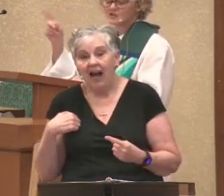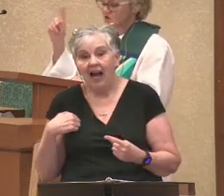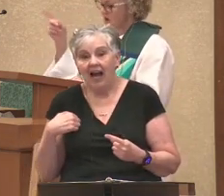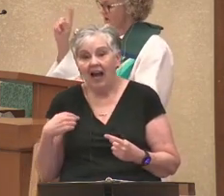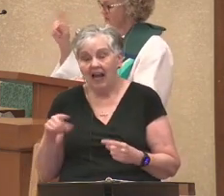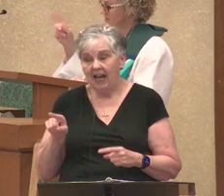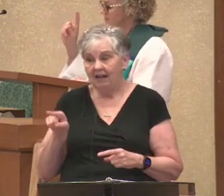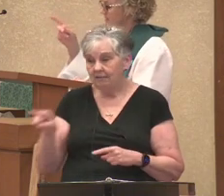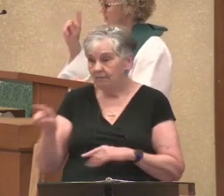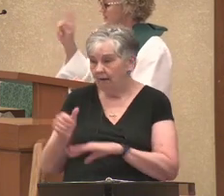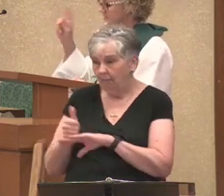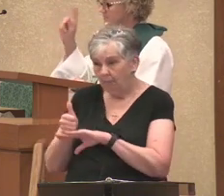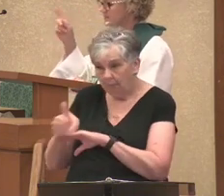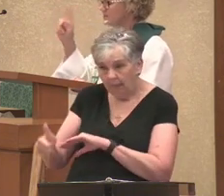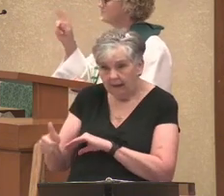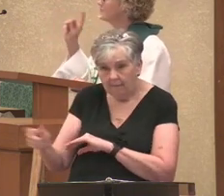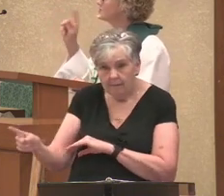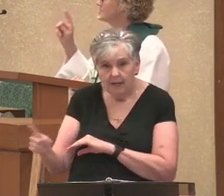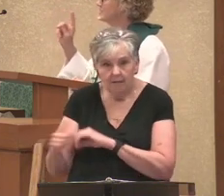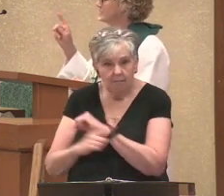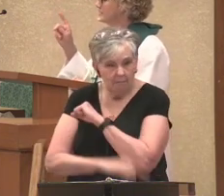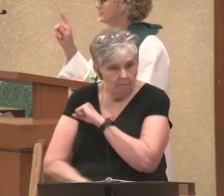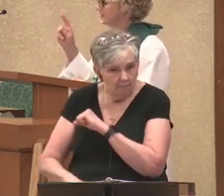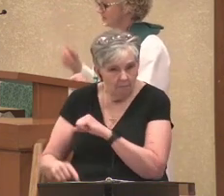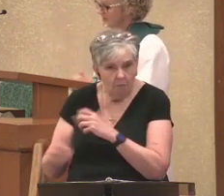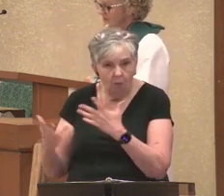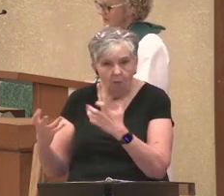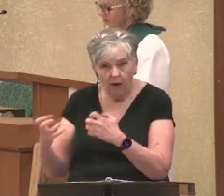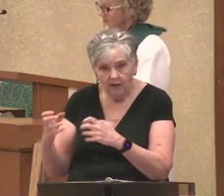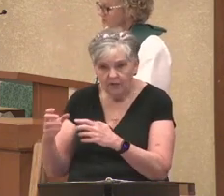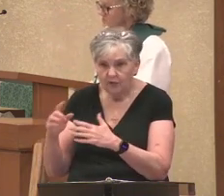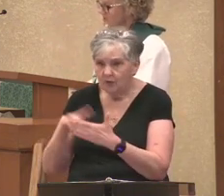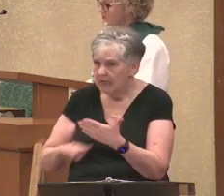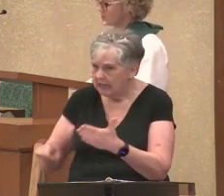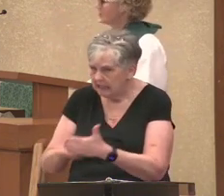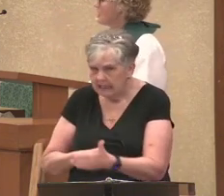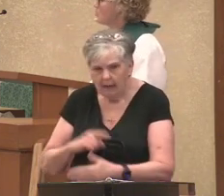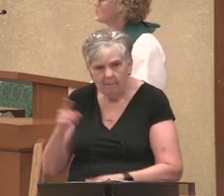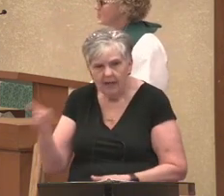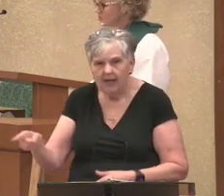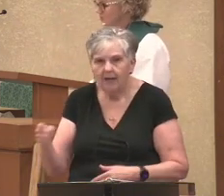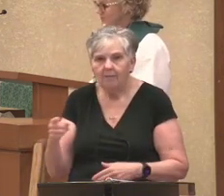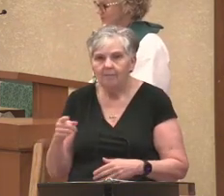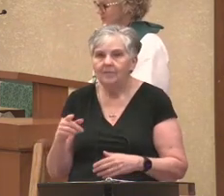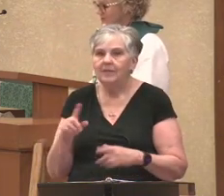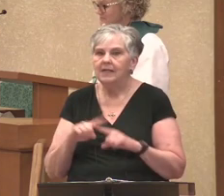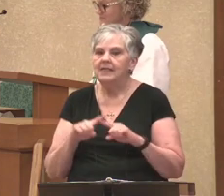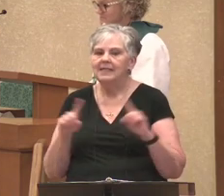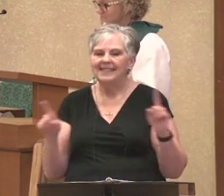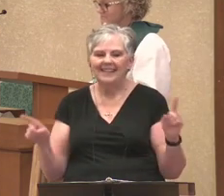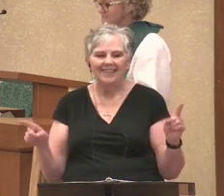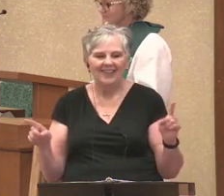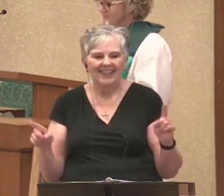my finger at him and condemning him for stealing, things would have turned out much